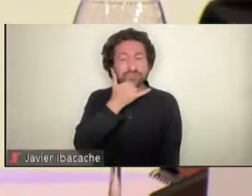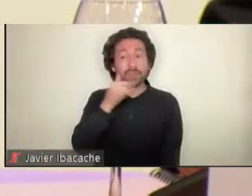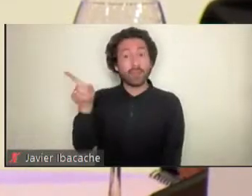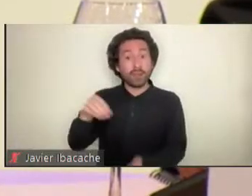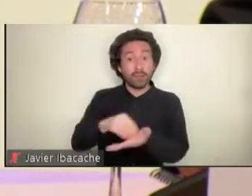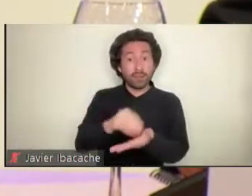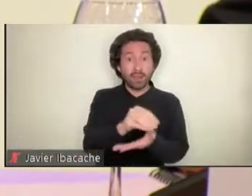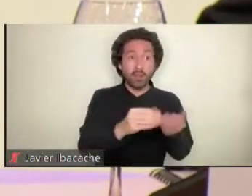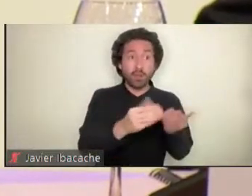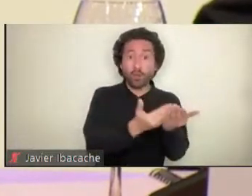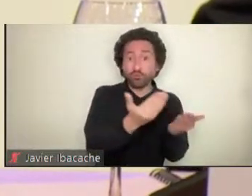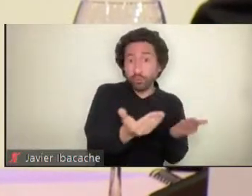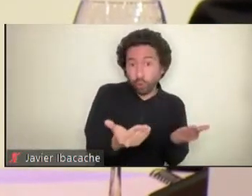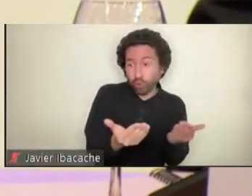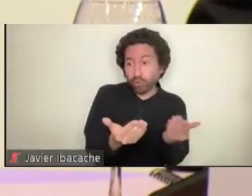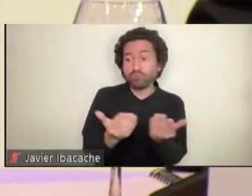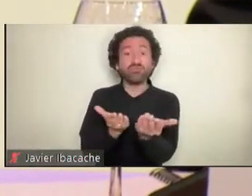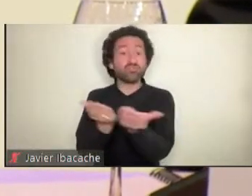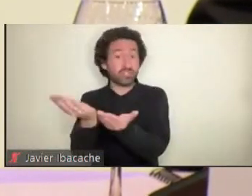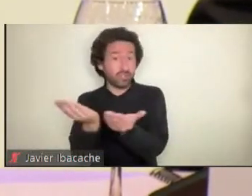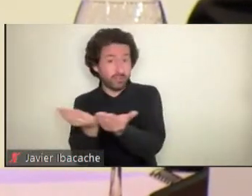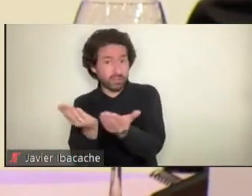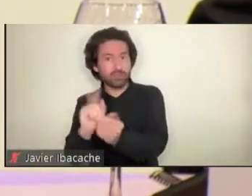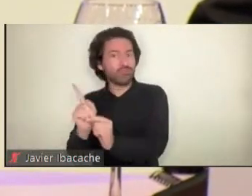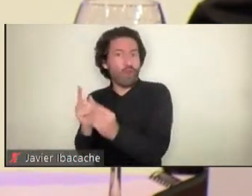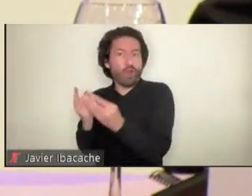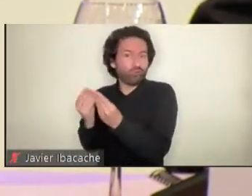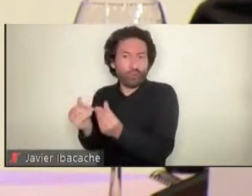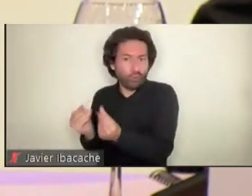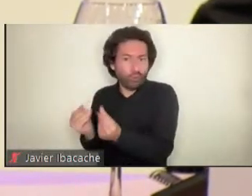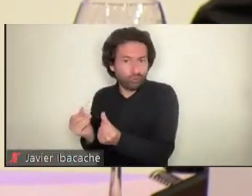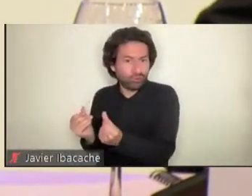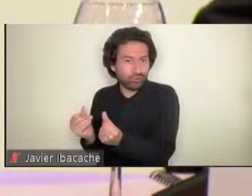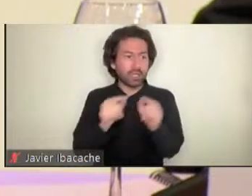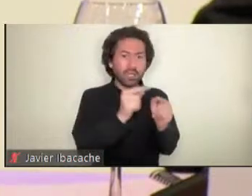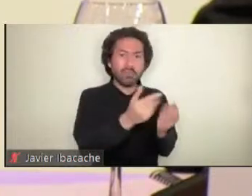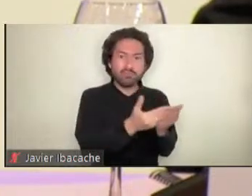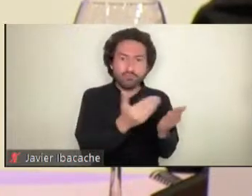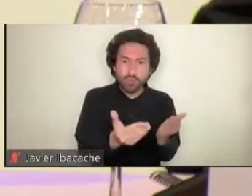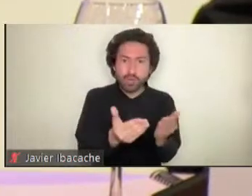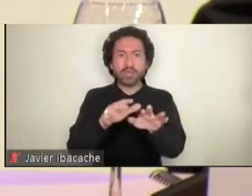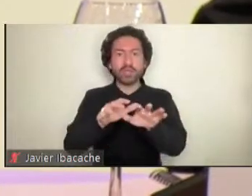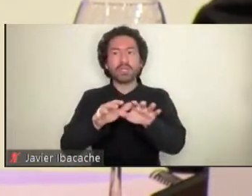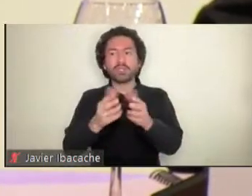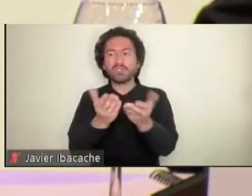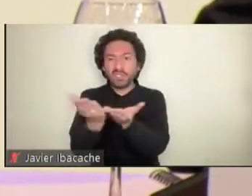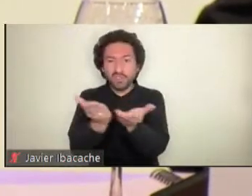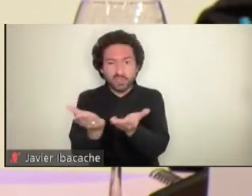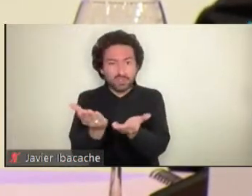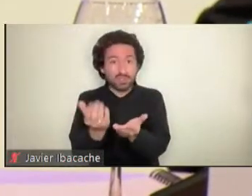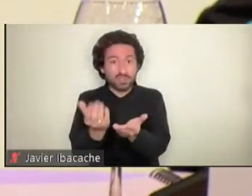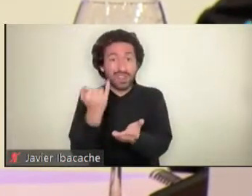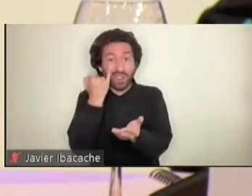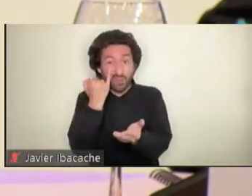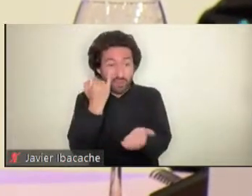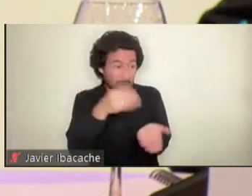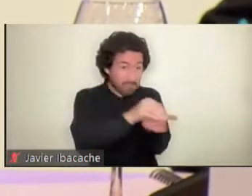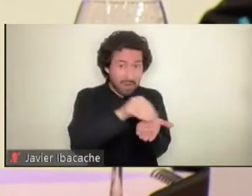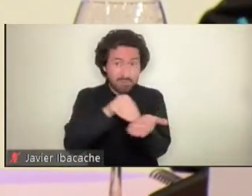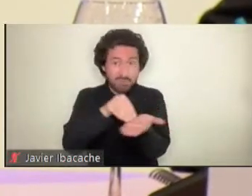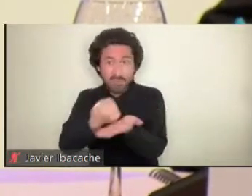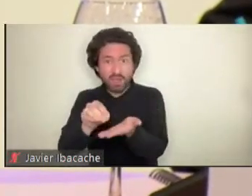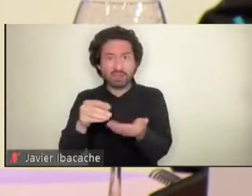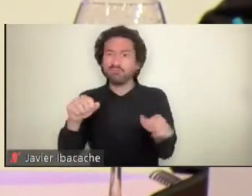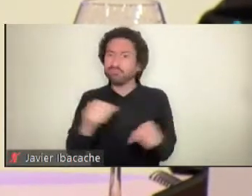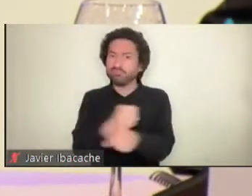the state doesn't buy solution, it buys goods and products. And then this way we limit the possibility